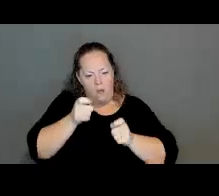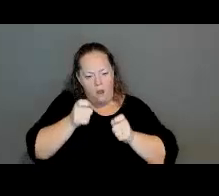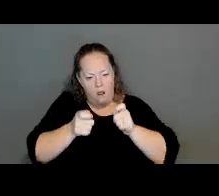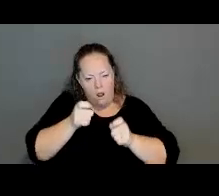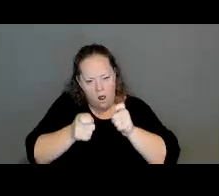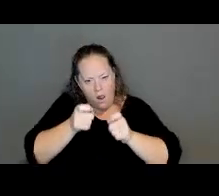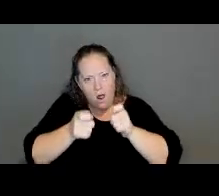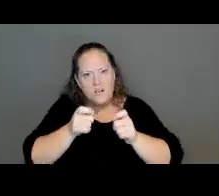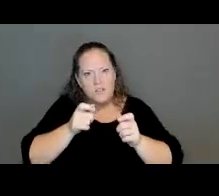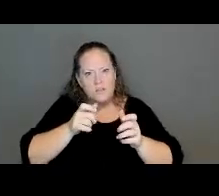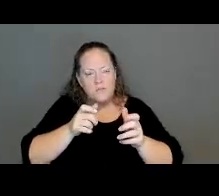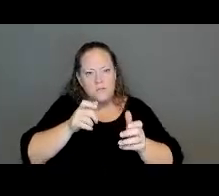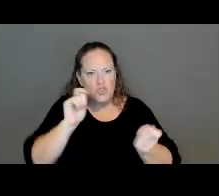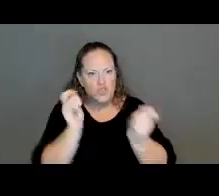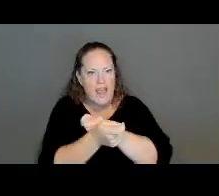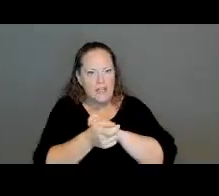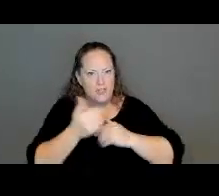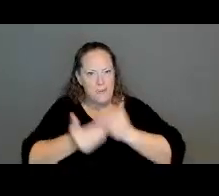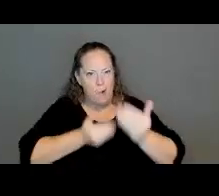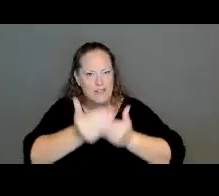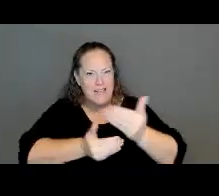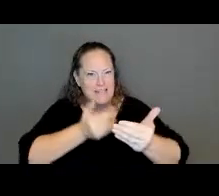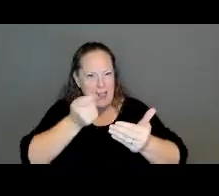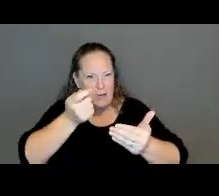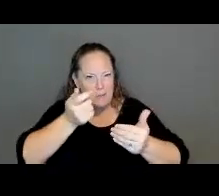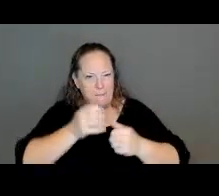of this process with